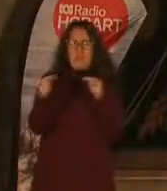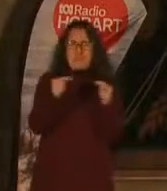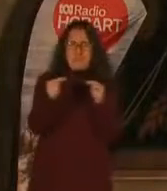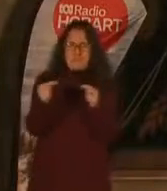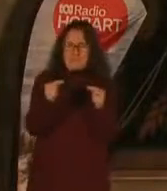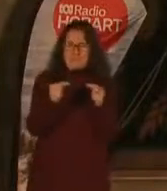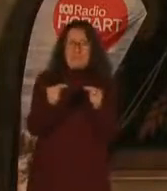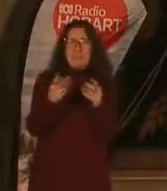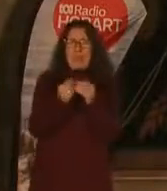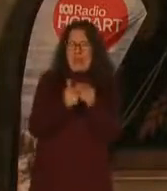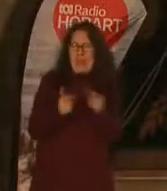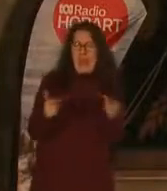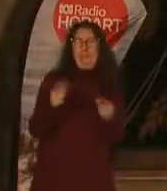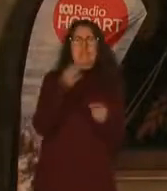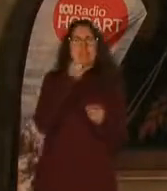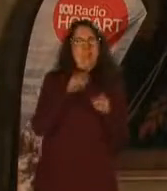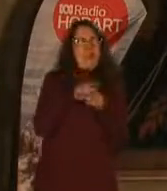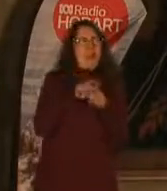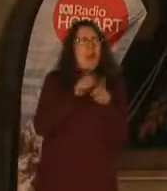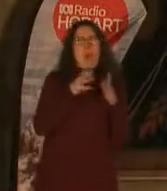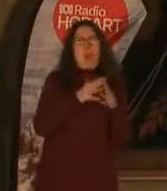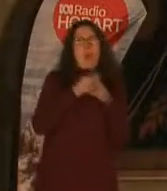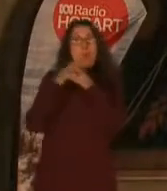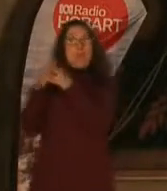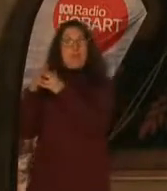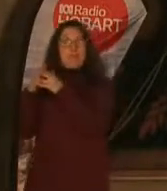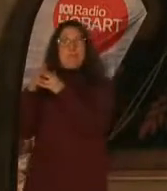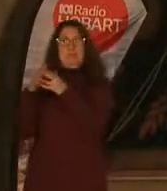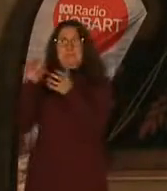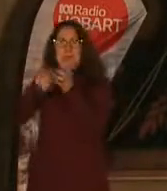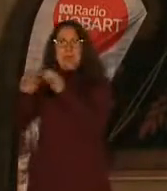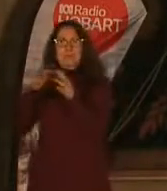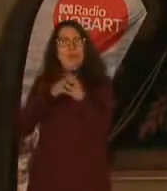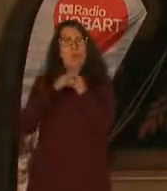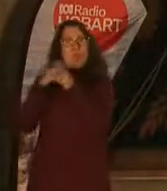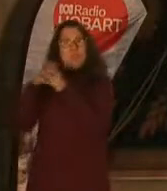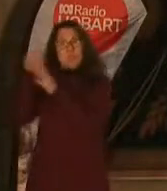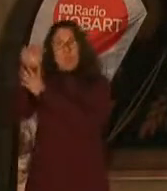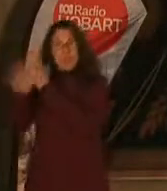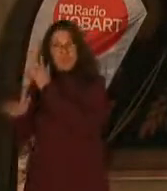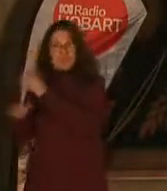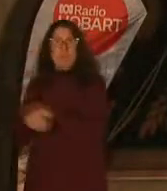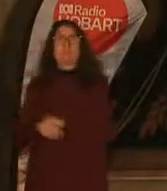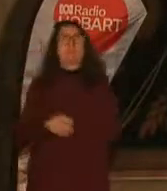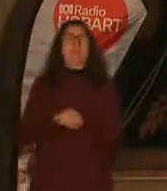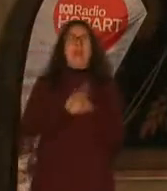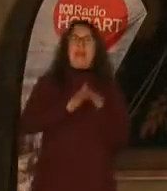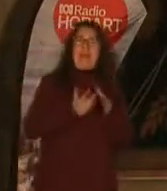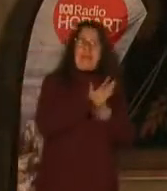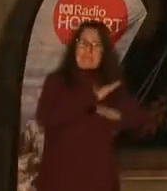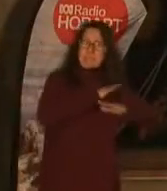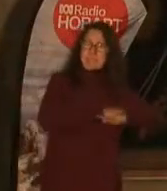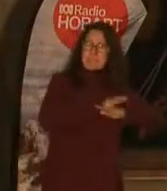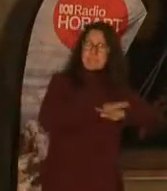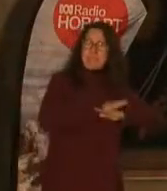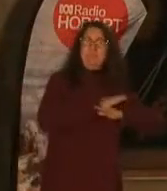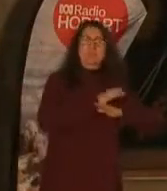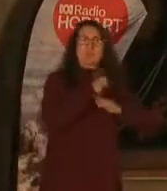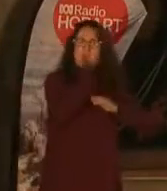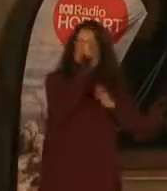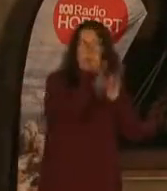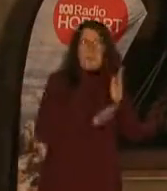Western science or Western knowledge systems and Indigenous knowledge systems are chalk and cheese. They're completely different. They're obviously